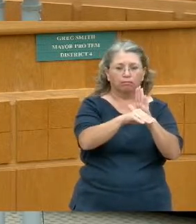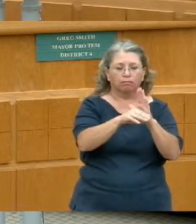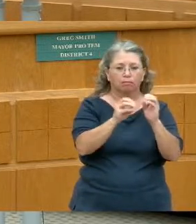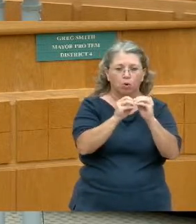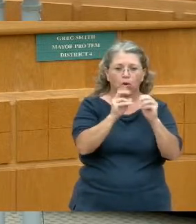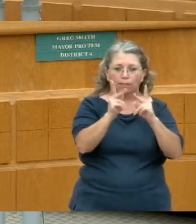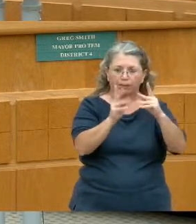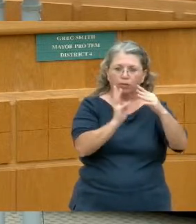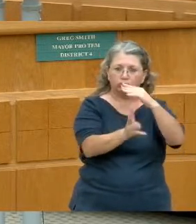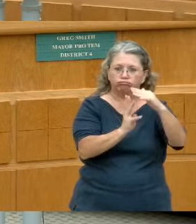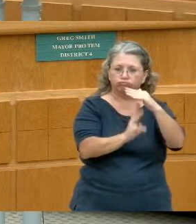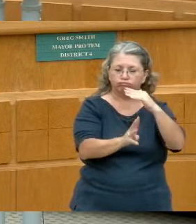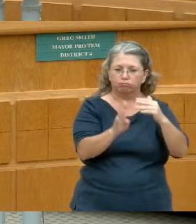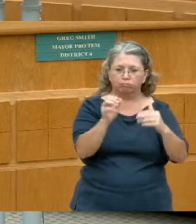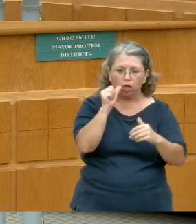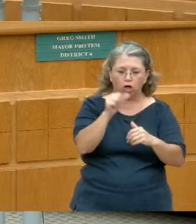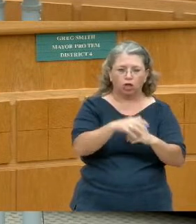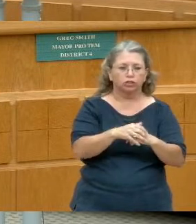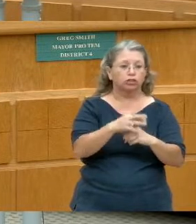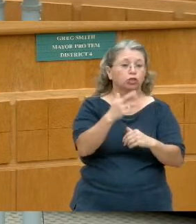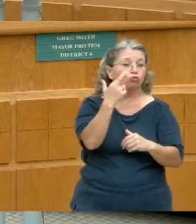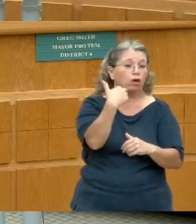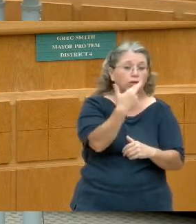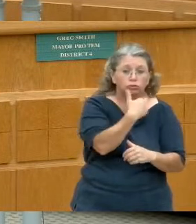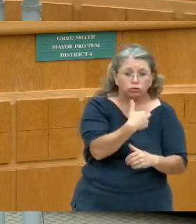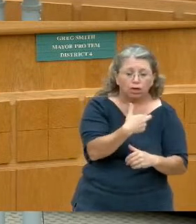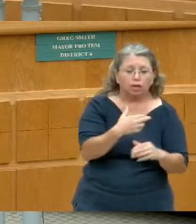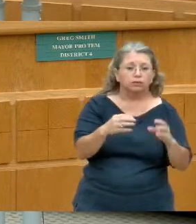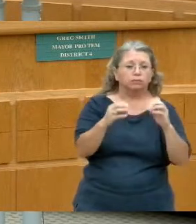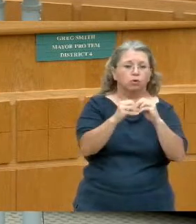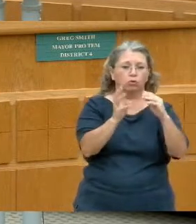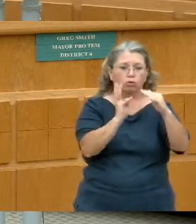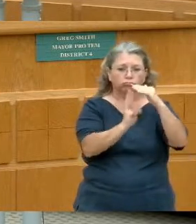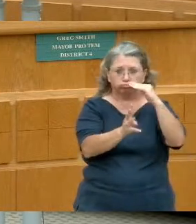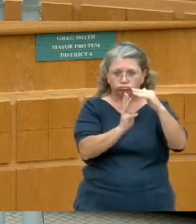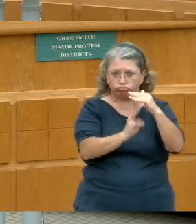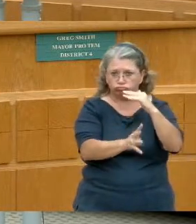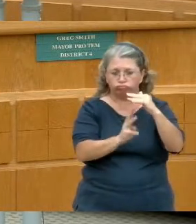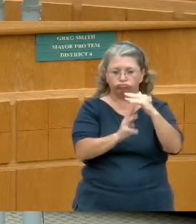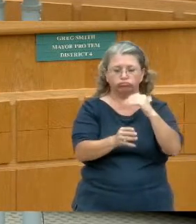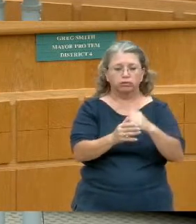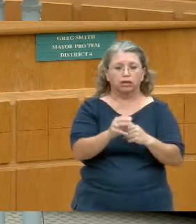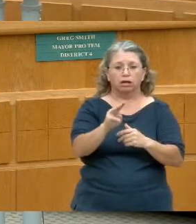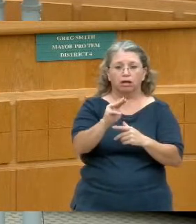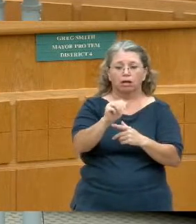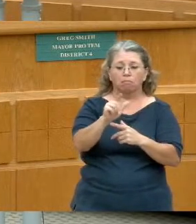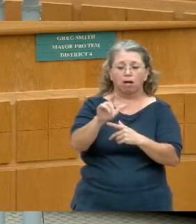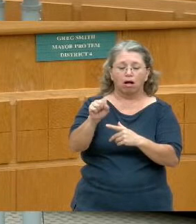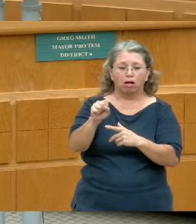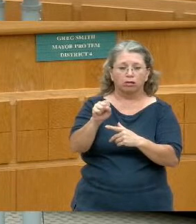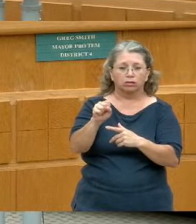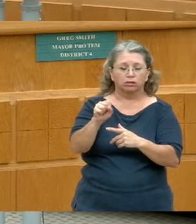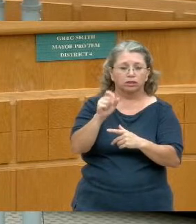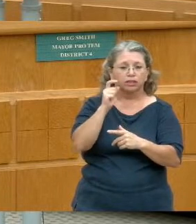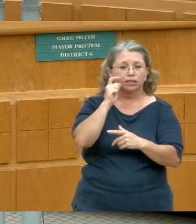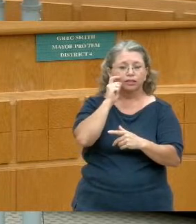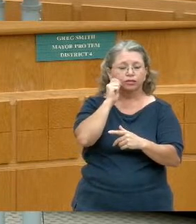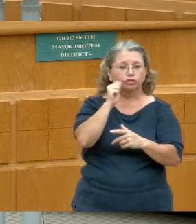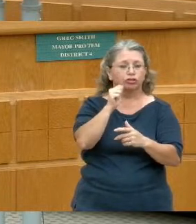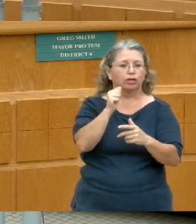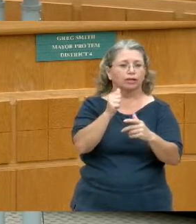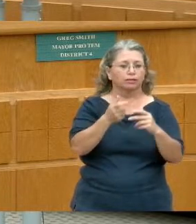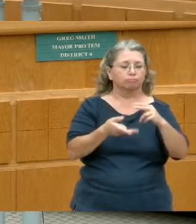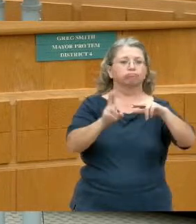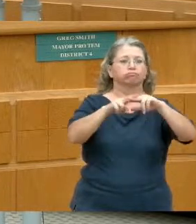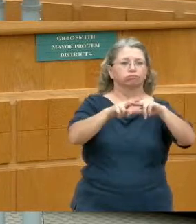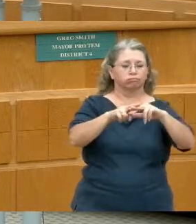been steadily increasing in foot traffic since the middle of the stay-at-home, and malls have just eclipsed grocery stores. And I thought about